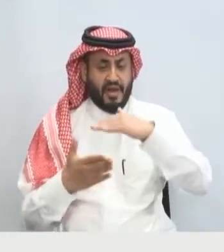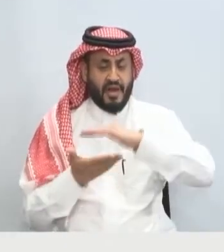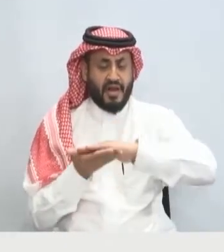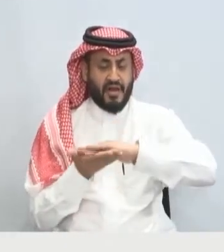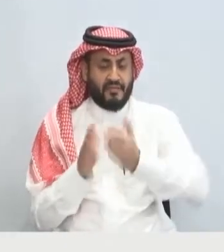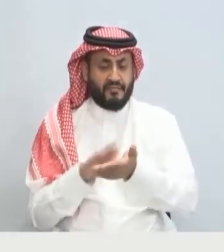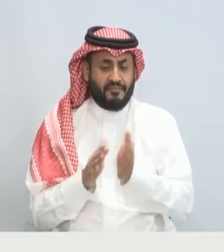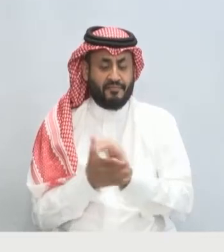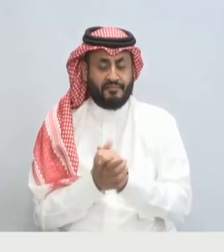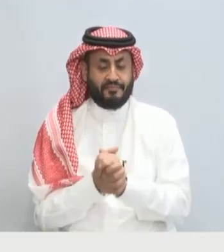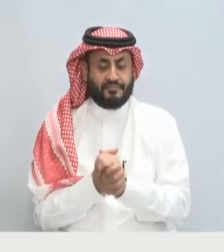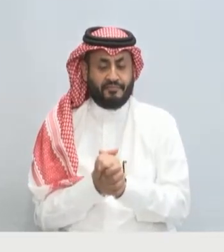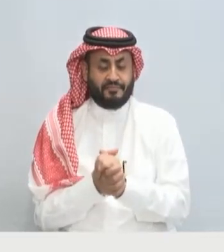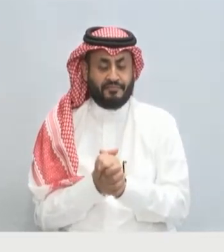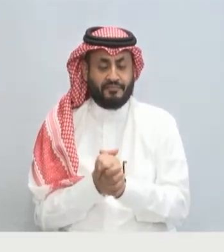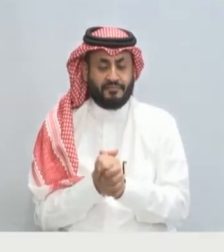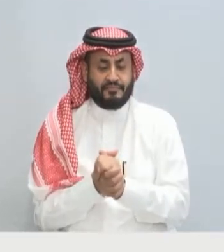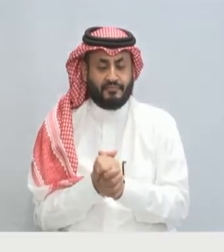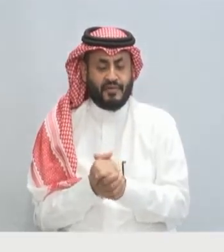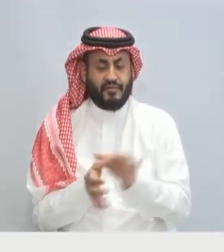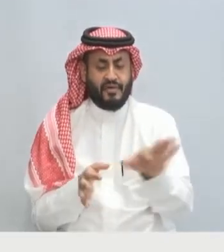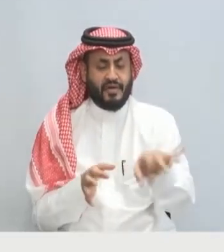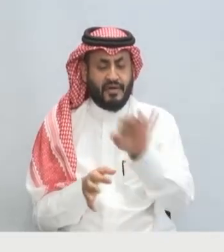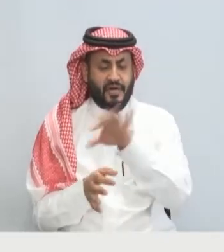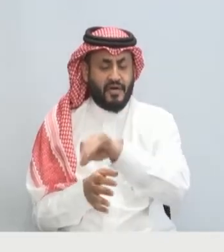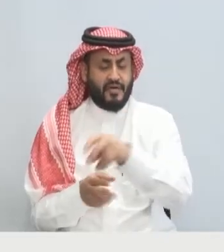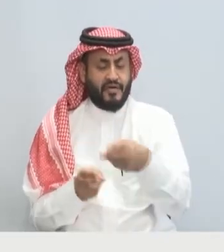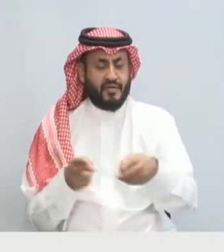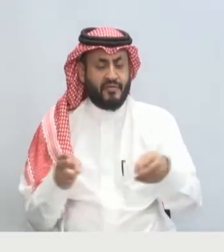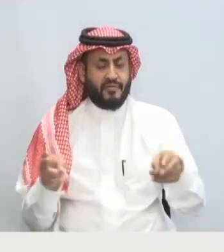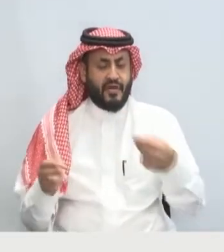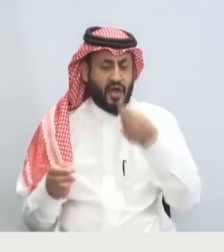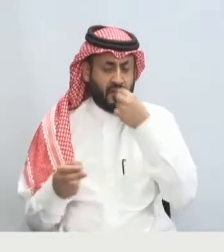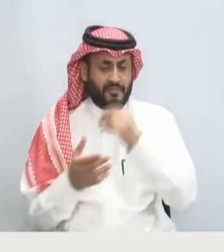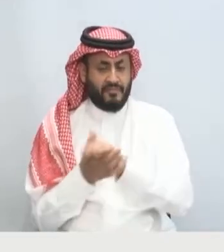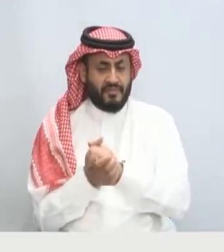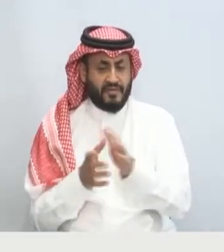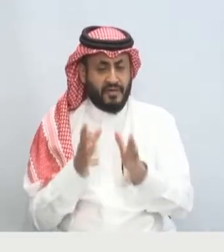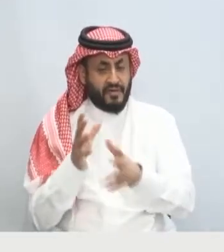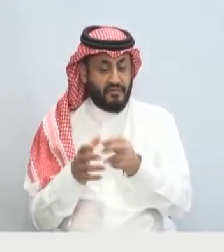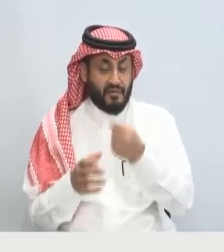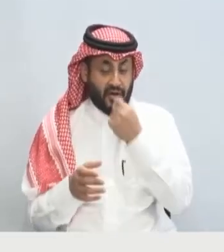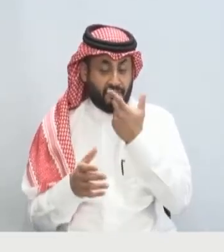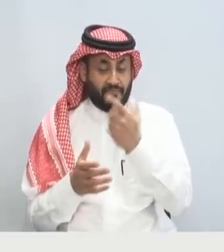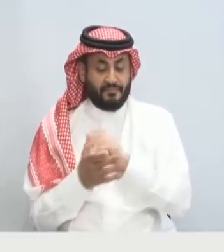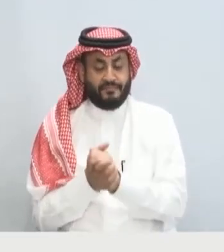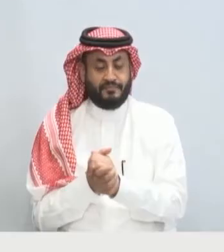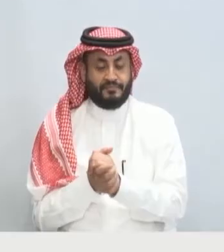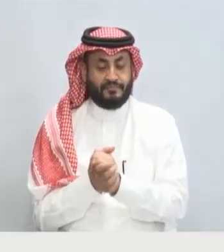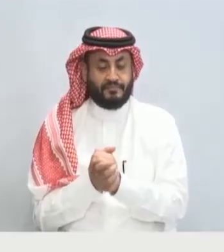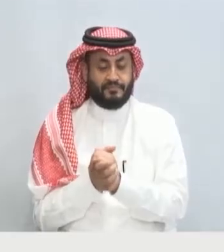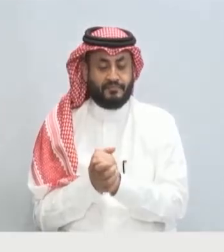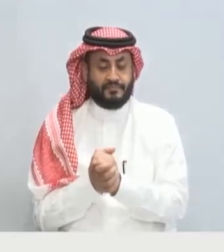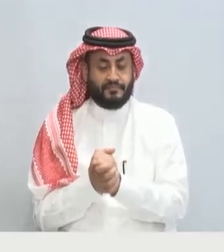can choose a different type of food and also talk about the taste. For